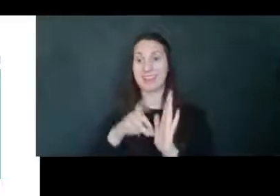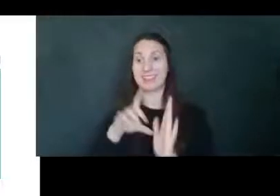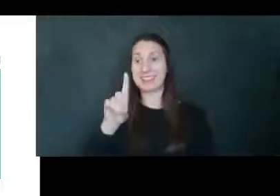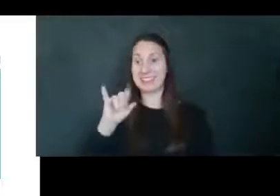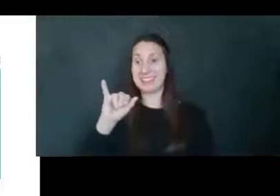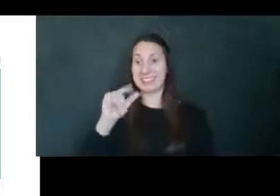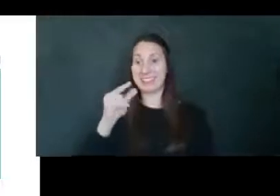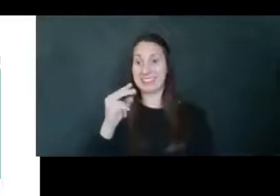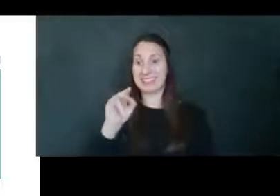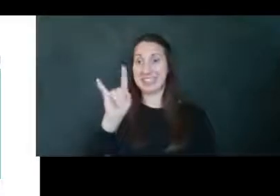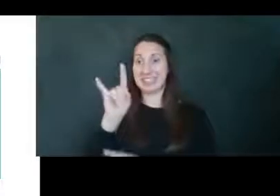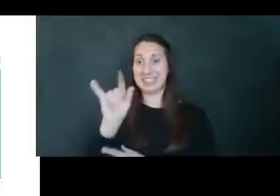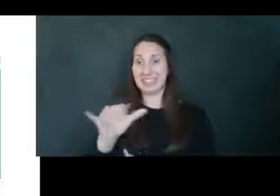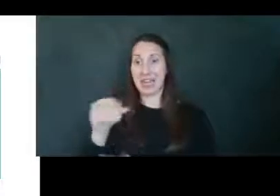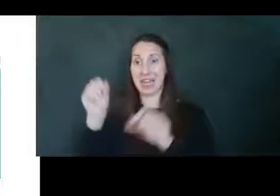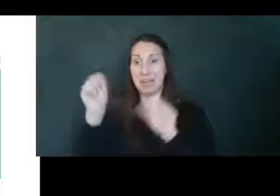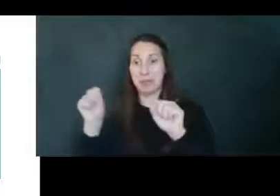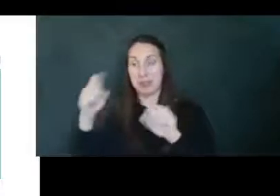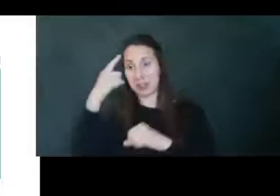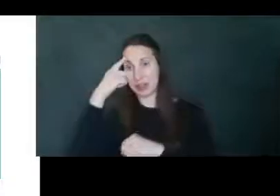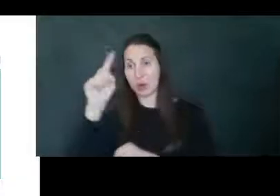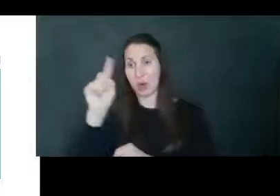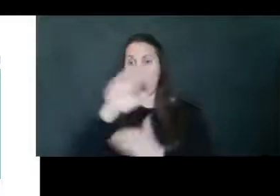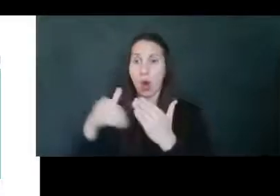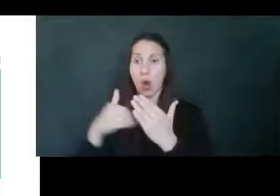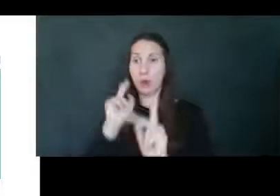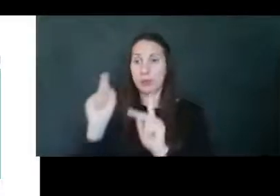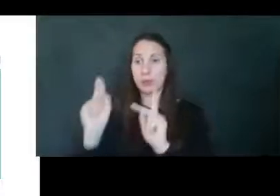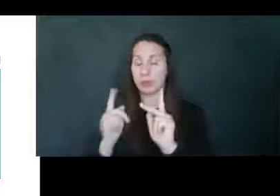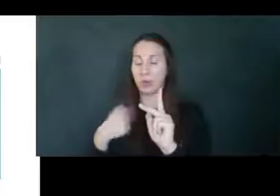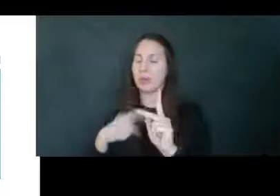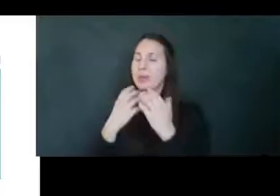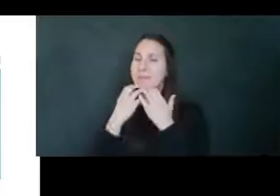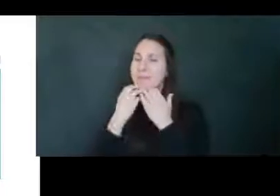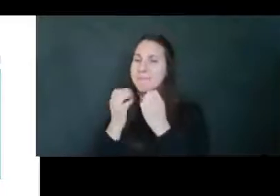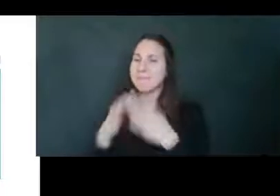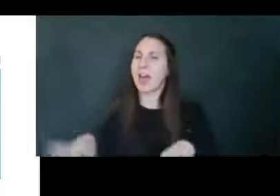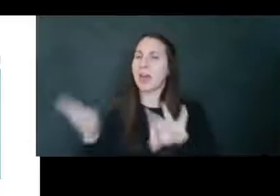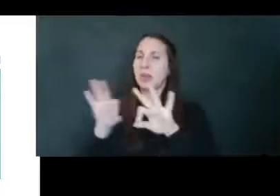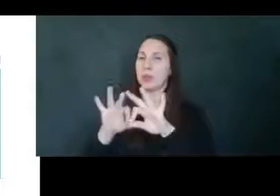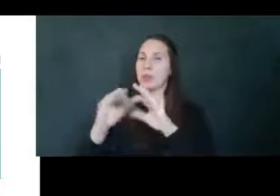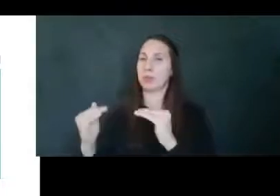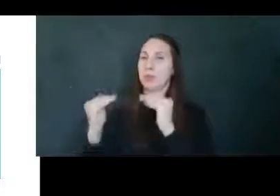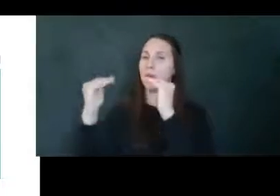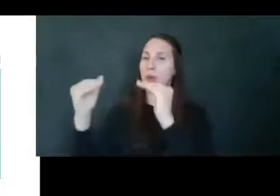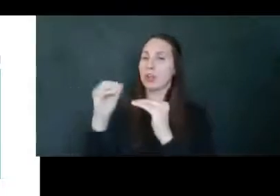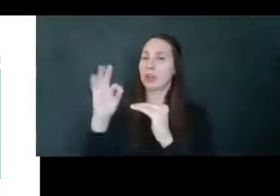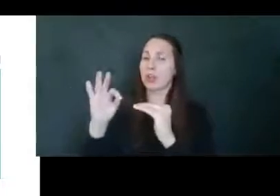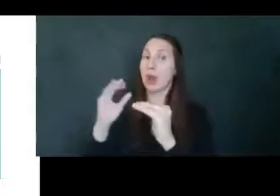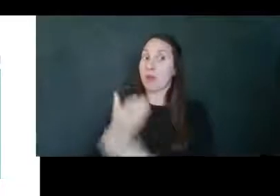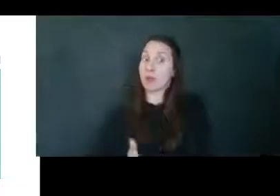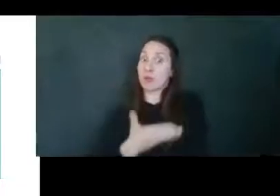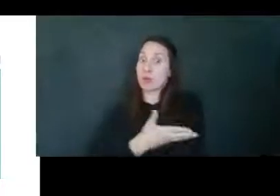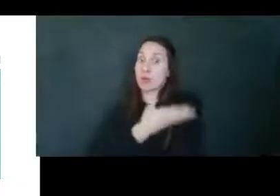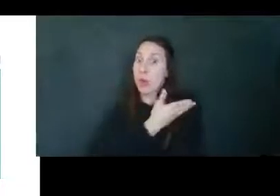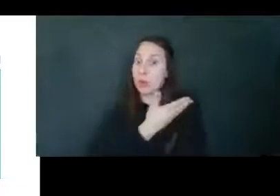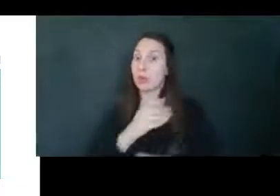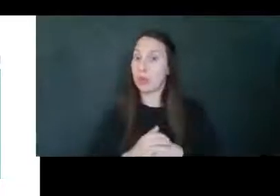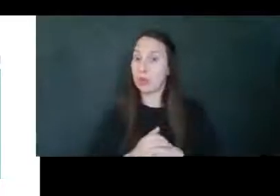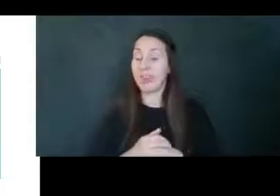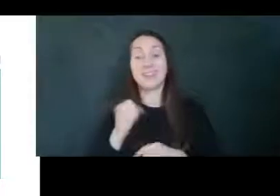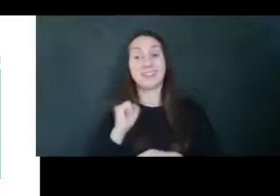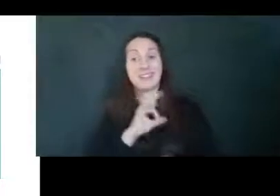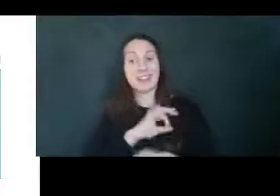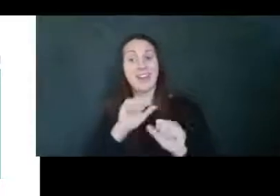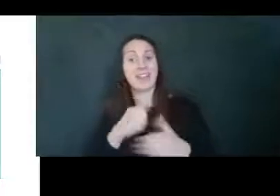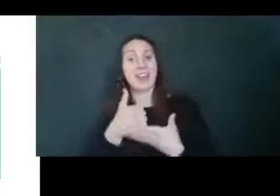Value the promotion of growth, independence, and skills needed for success. Staff can help individuals grow by upholding